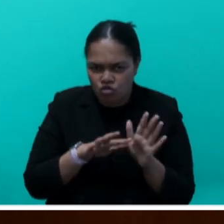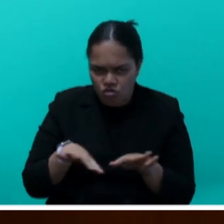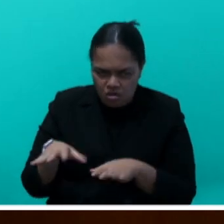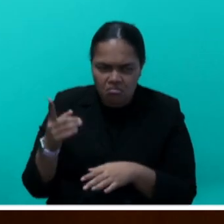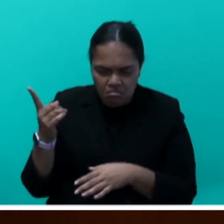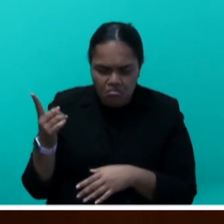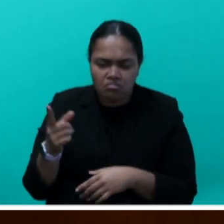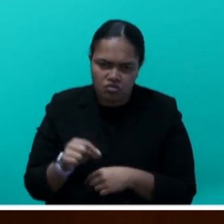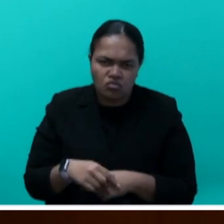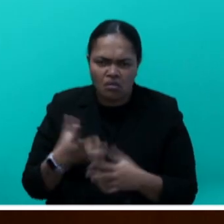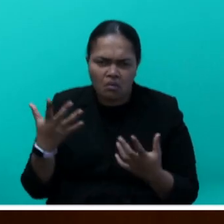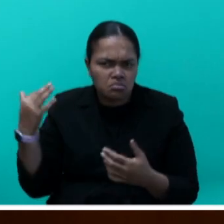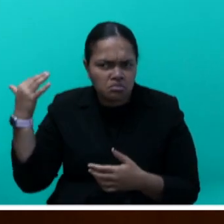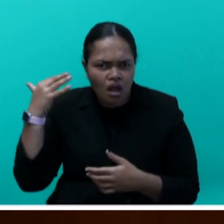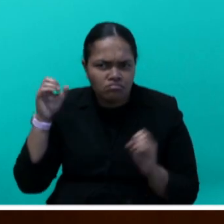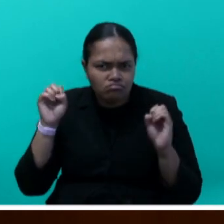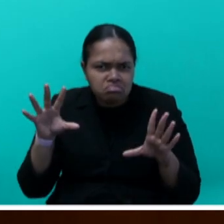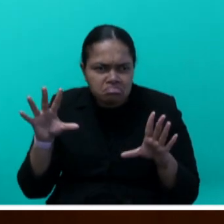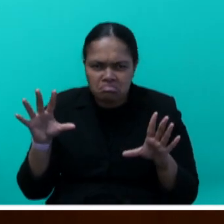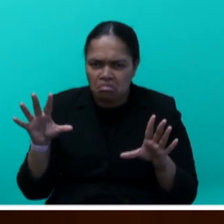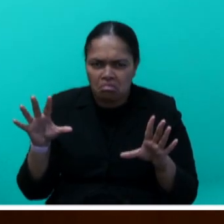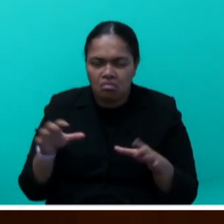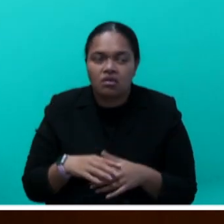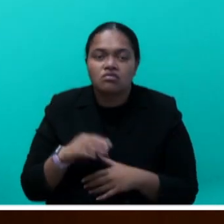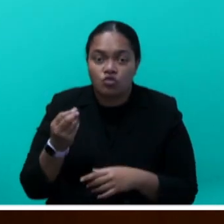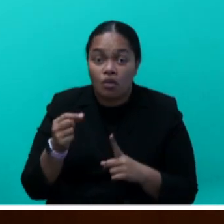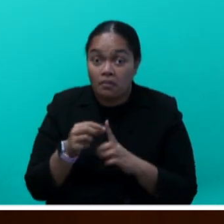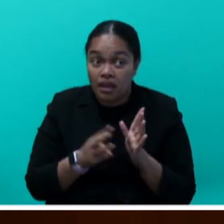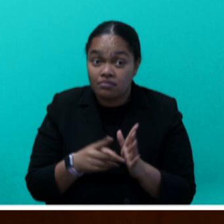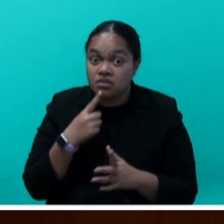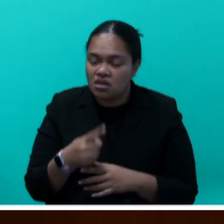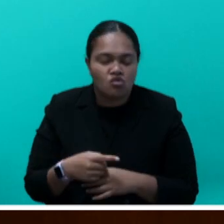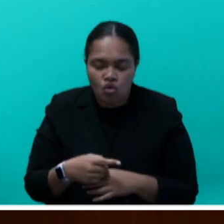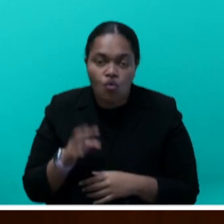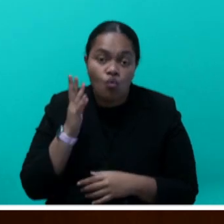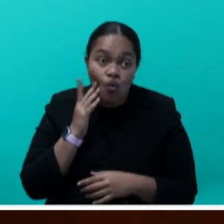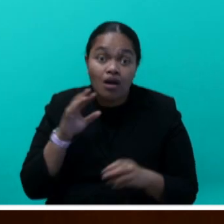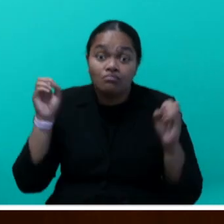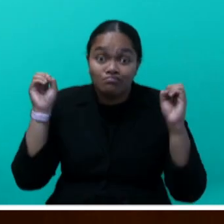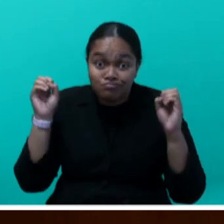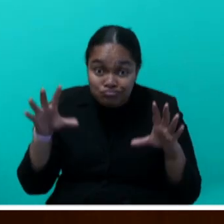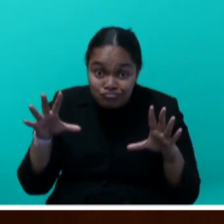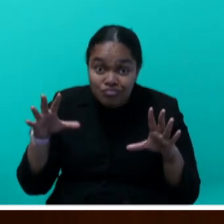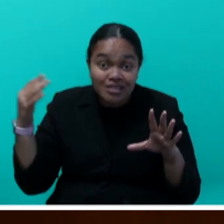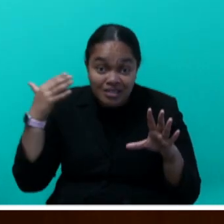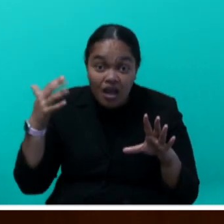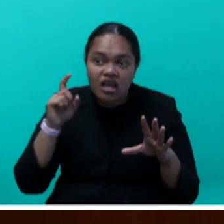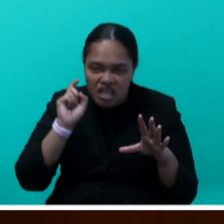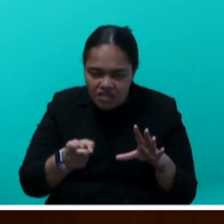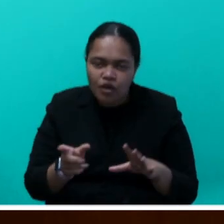And they said, no siren. The Prime Minister said, no, you only get the siren when there is a tsunami, a